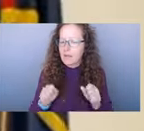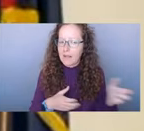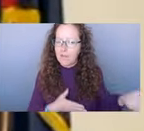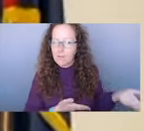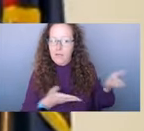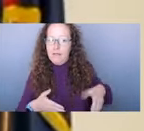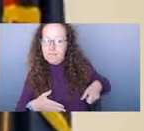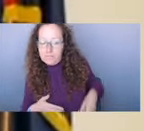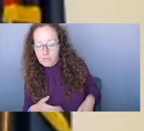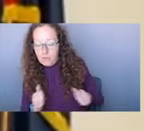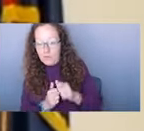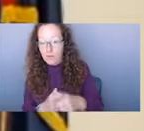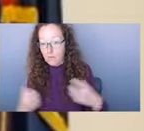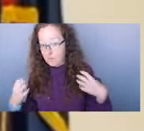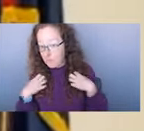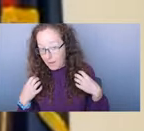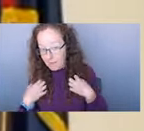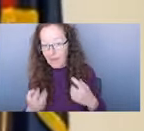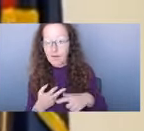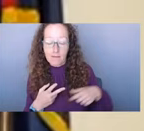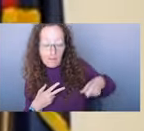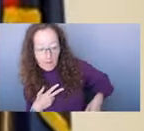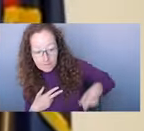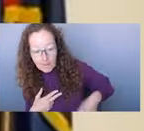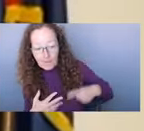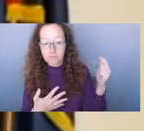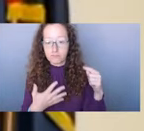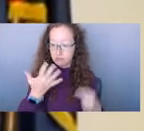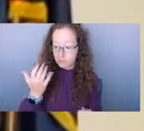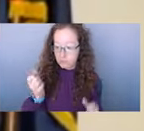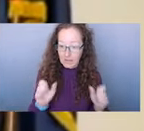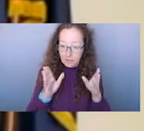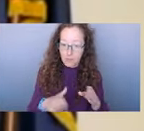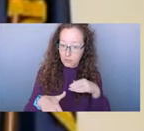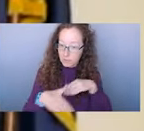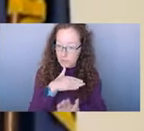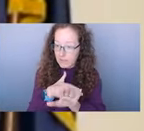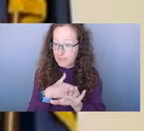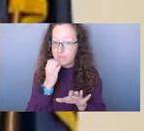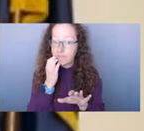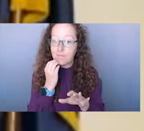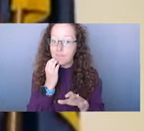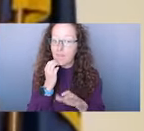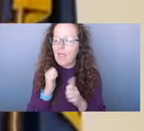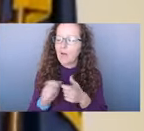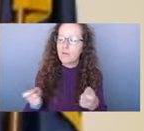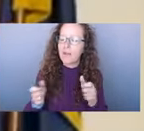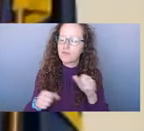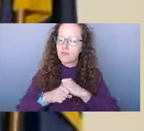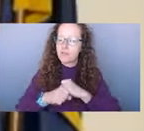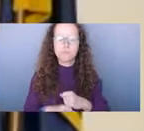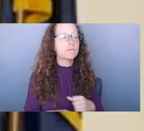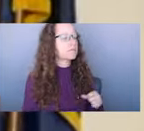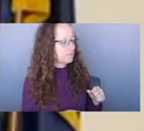do we manage the security of that related to the things that people might have with them? So when we hire